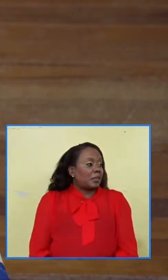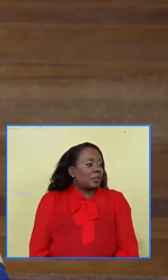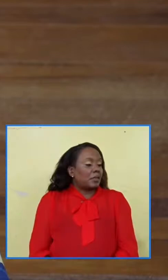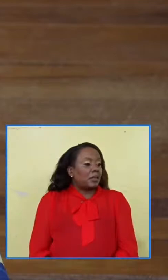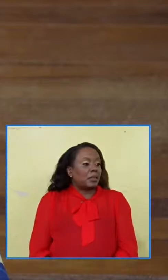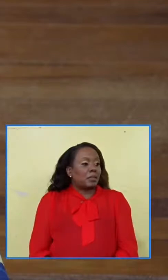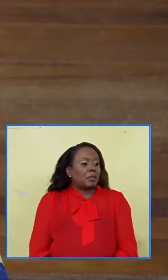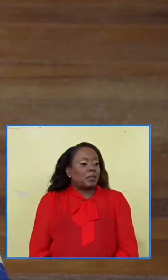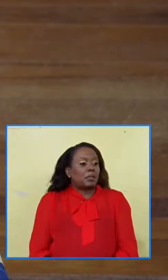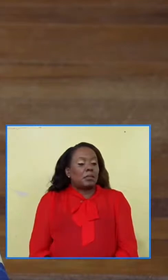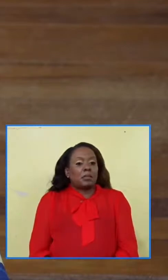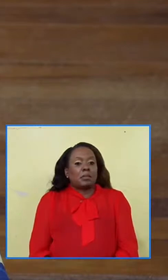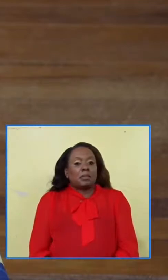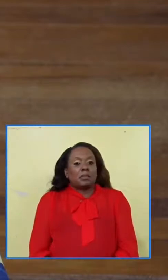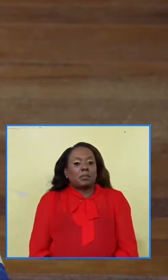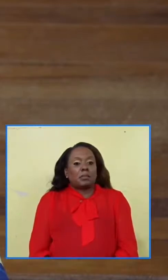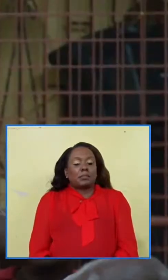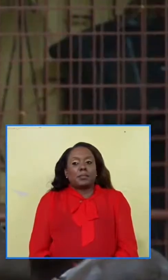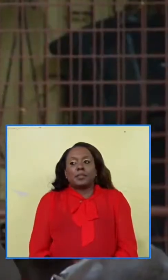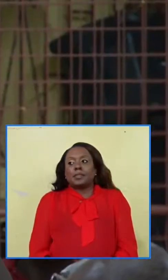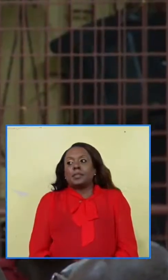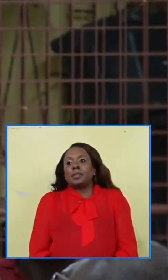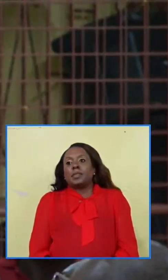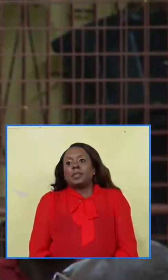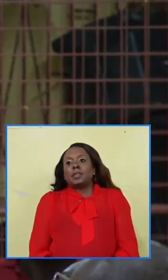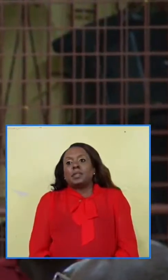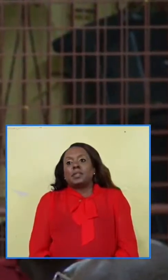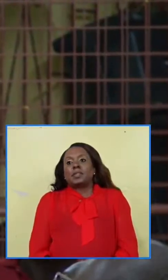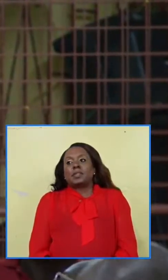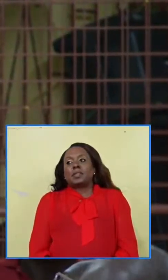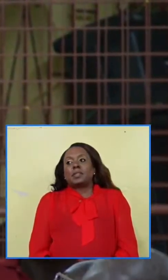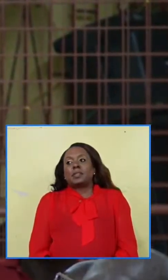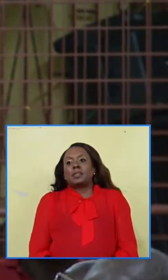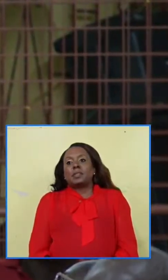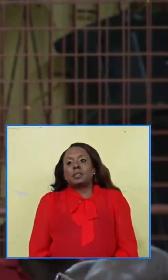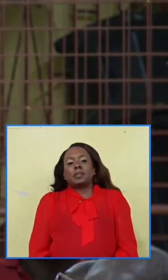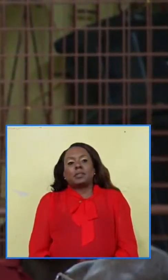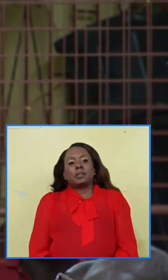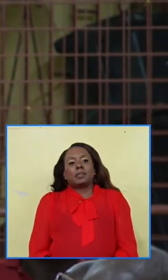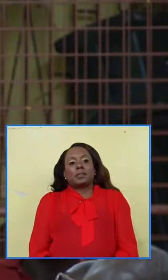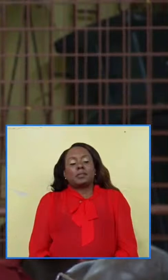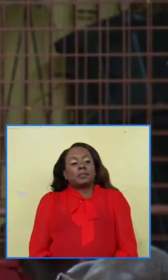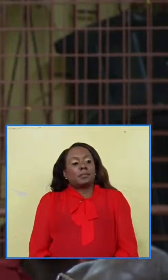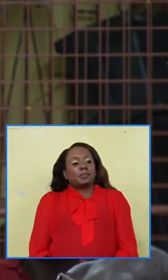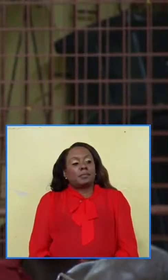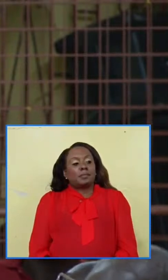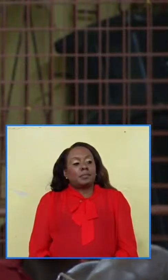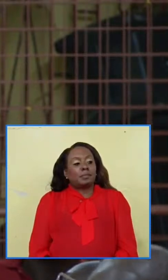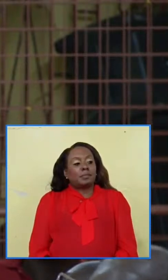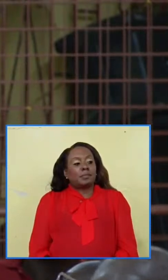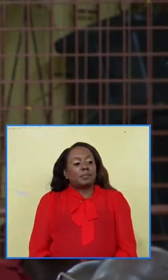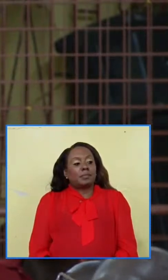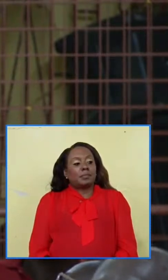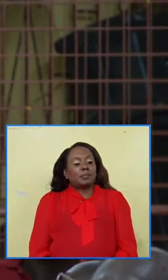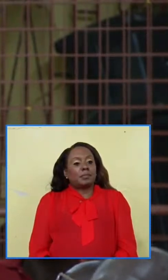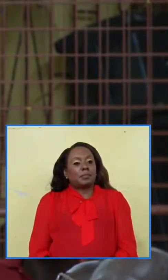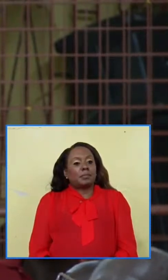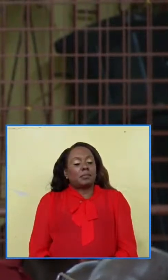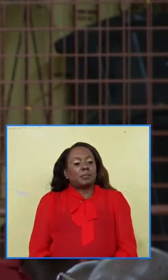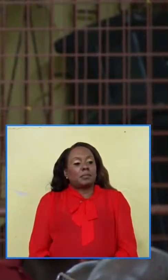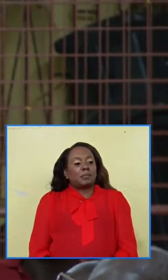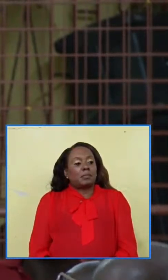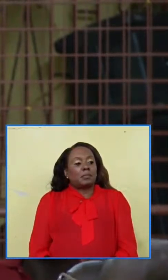I would like to ask about the portal because last night I heard you said that you can check the portal. The portal, that's not the portal. Come to the mic,